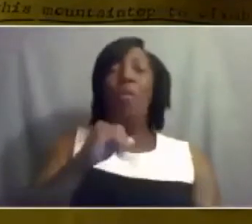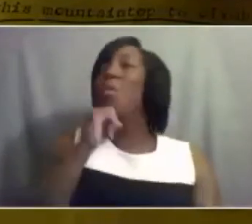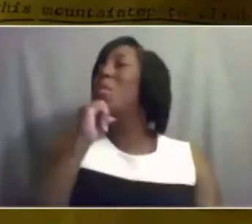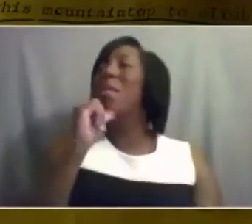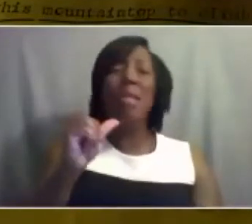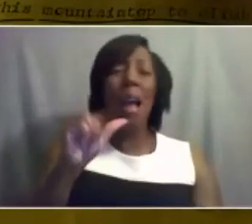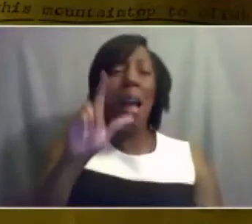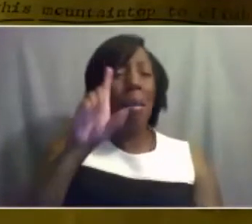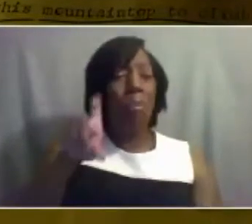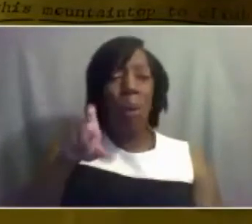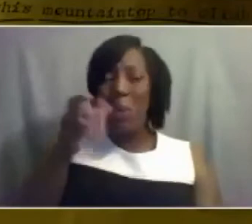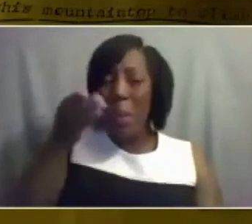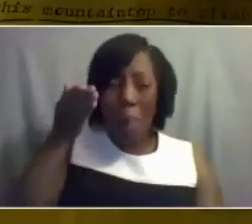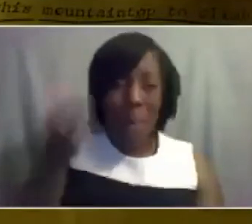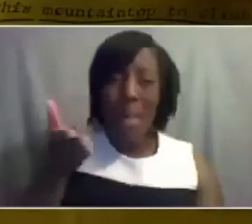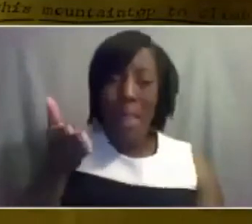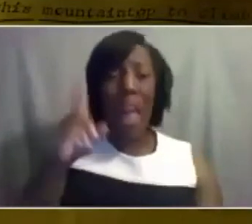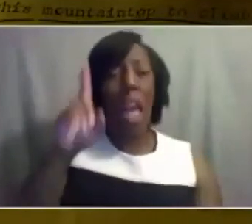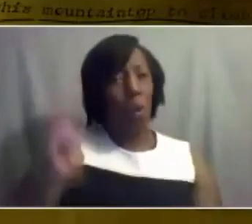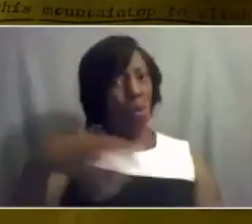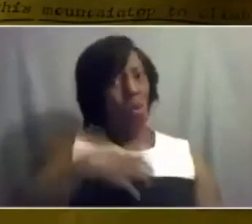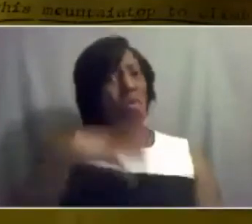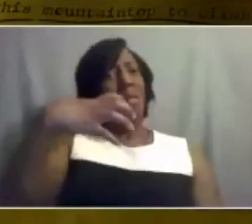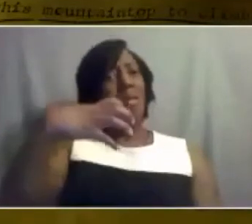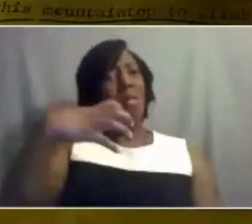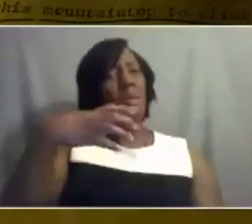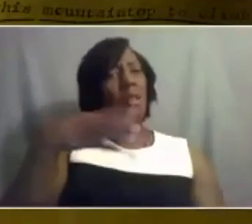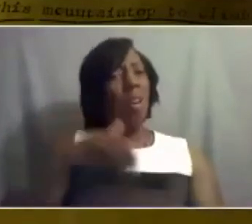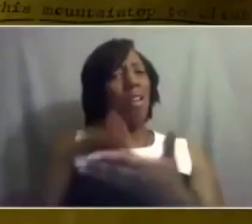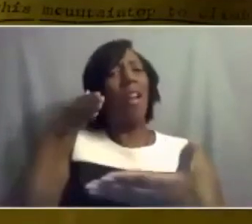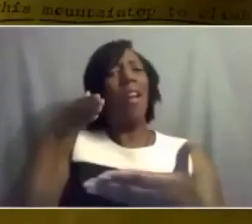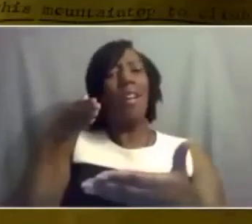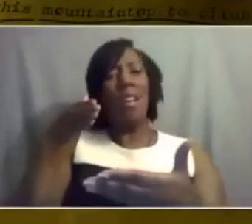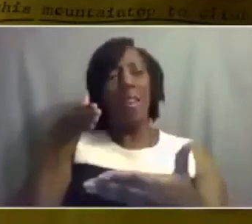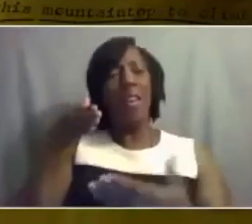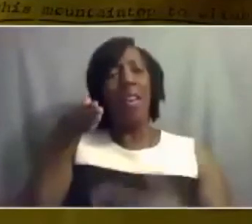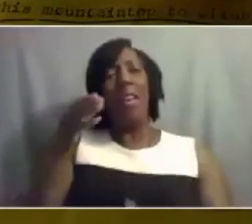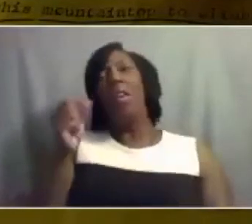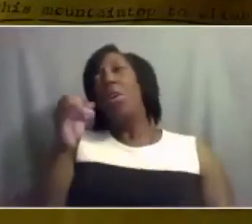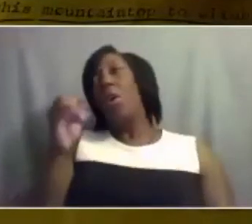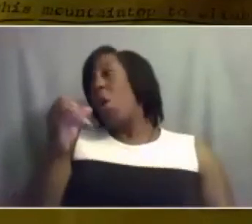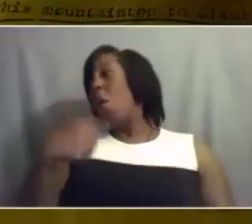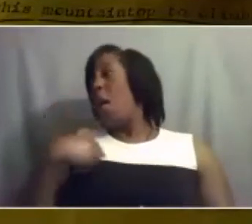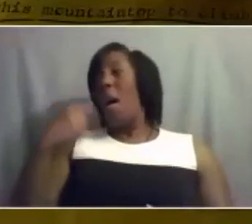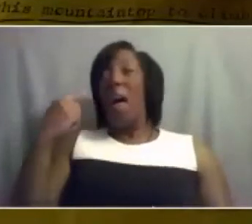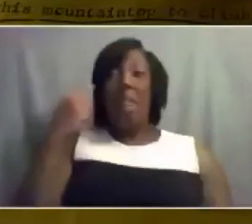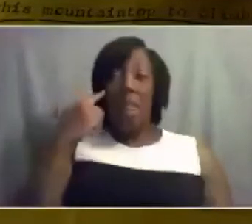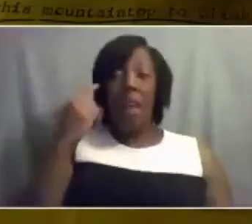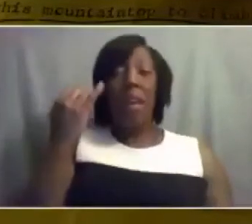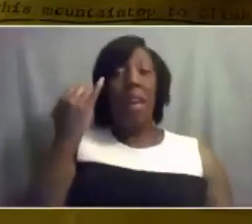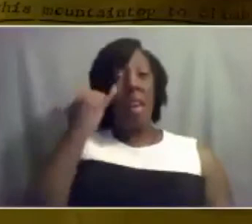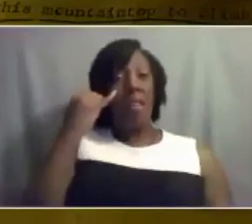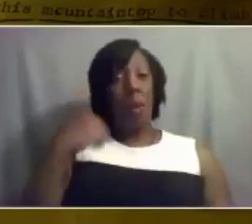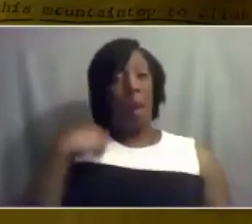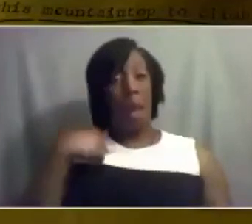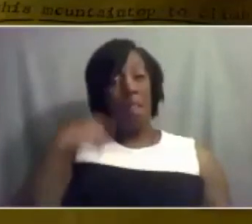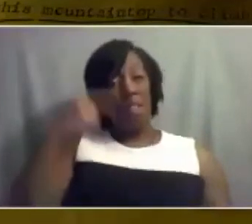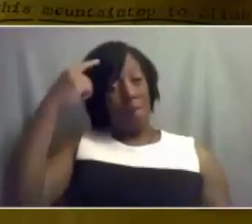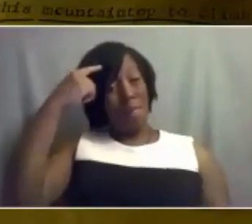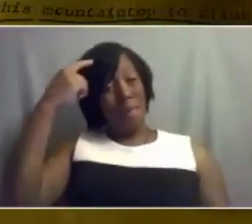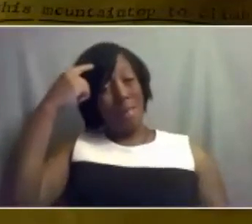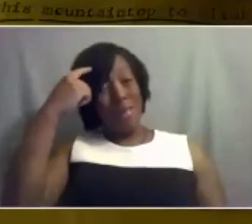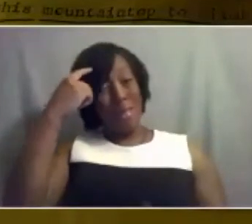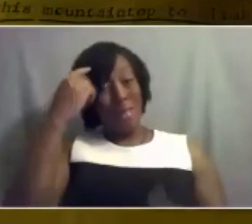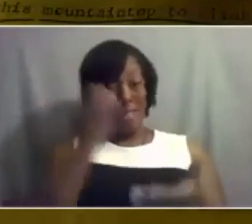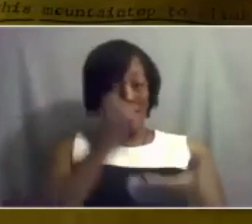been speaking out against. So I think as long as we have a war economy, it's very hard for